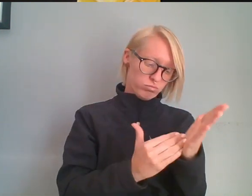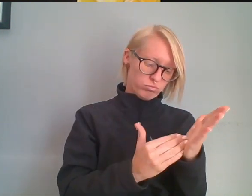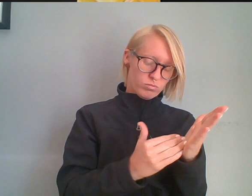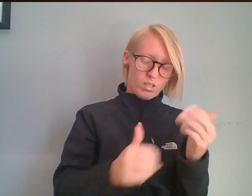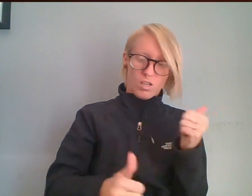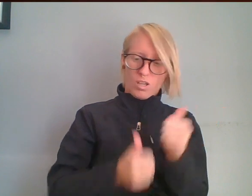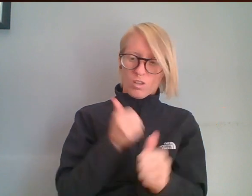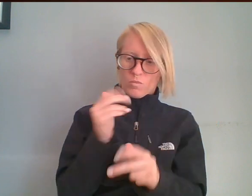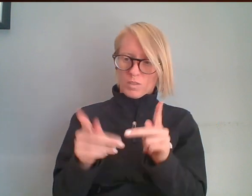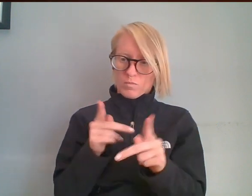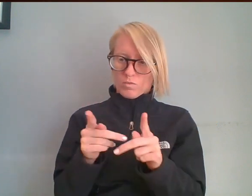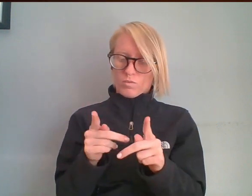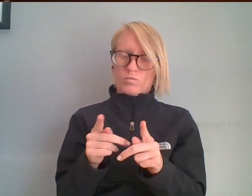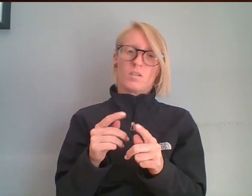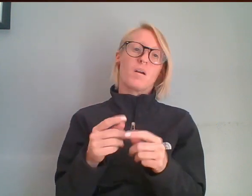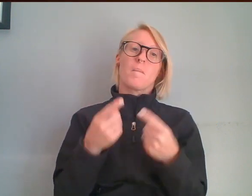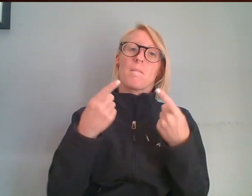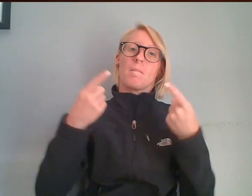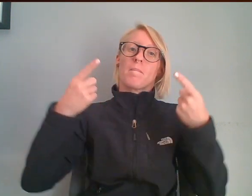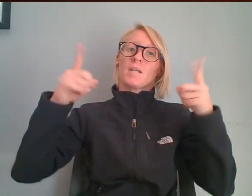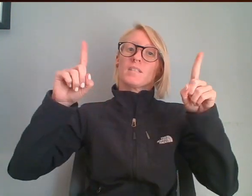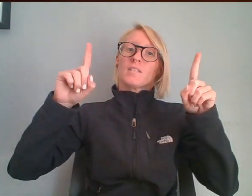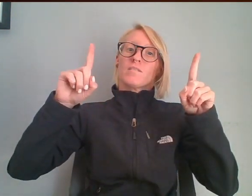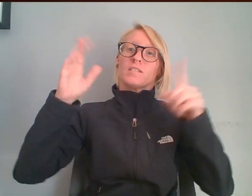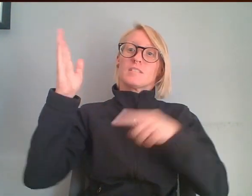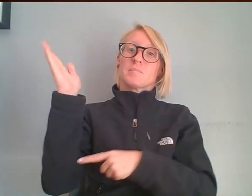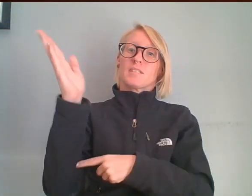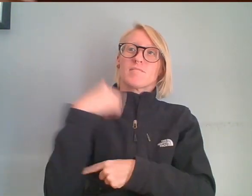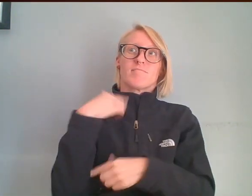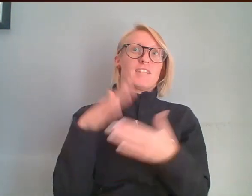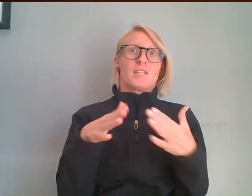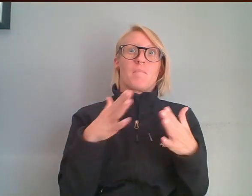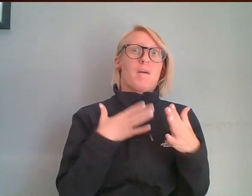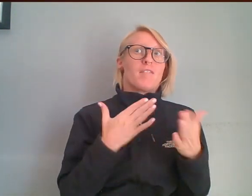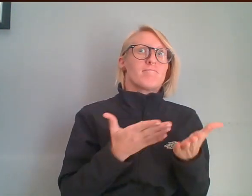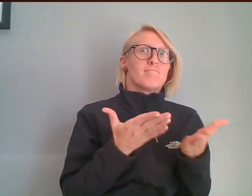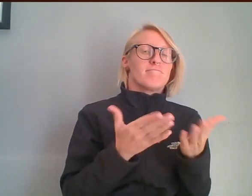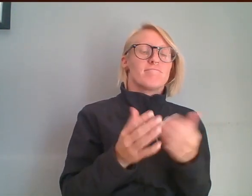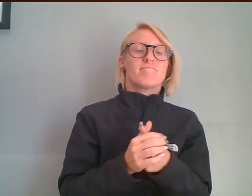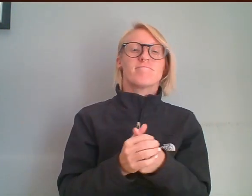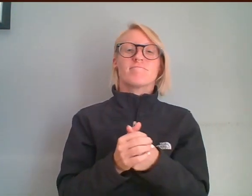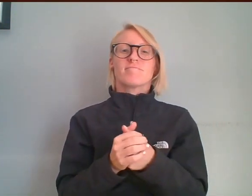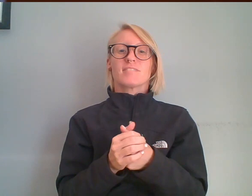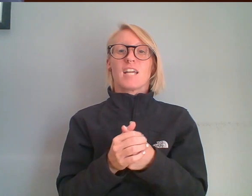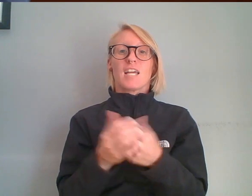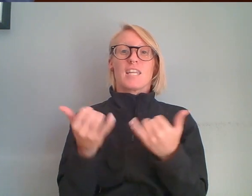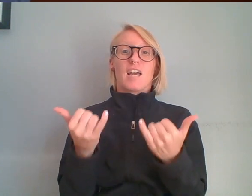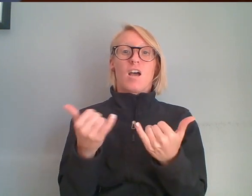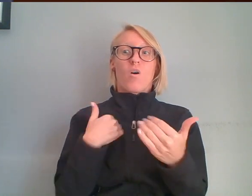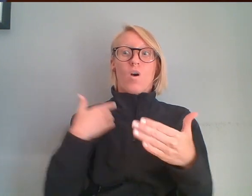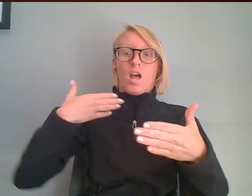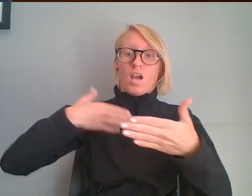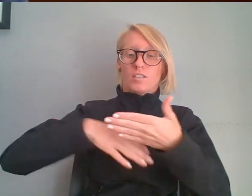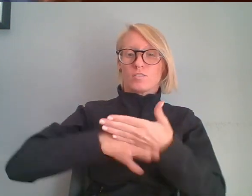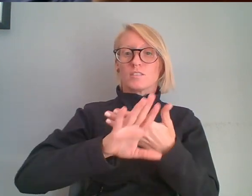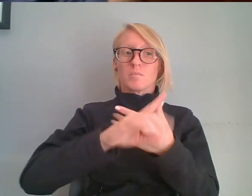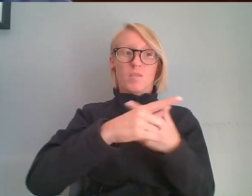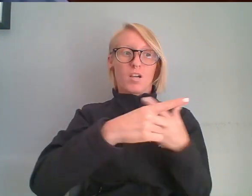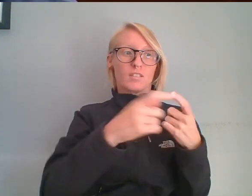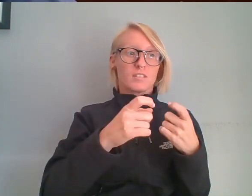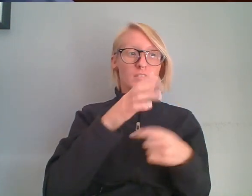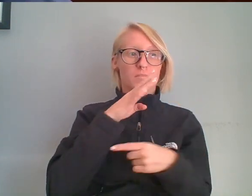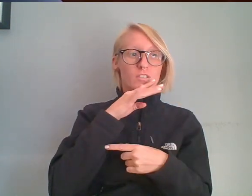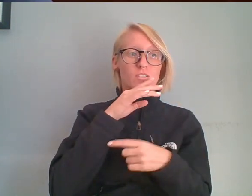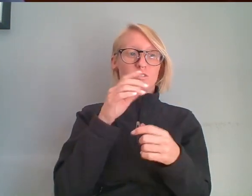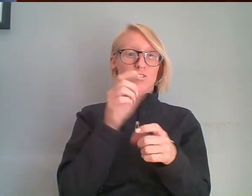become more effective at speaking. So that's the end of my plug. What I'd really like to do is enter into a spontaneous speaking situation with